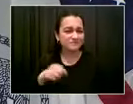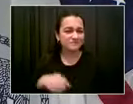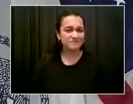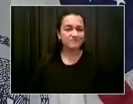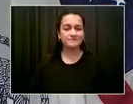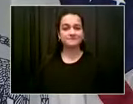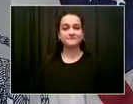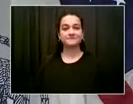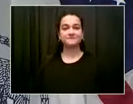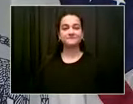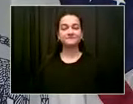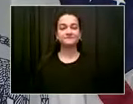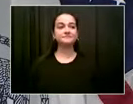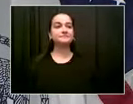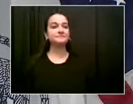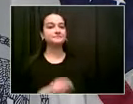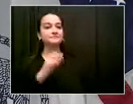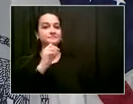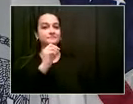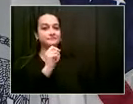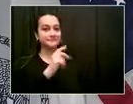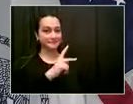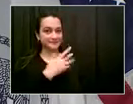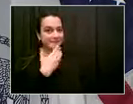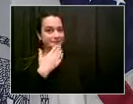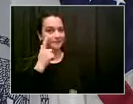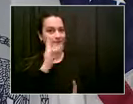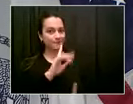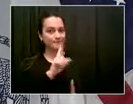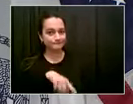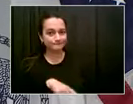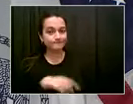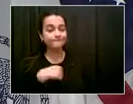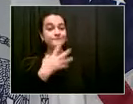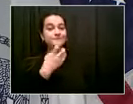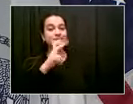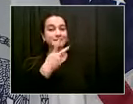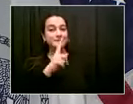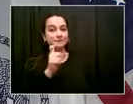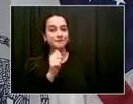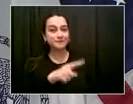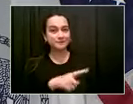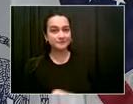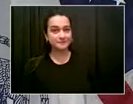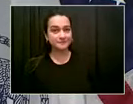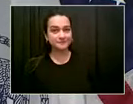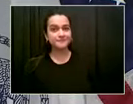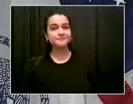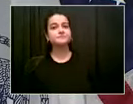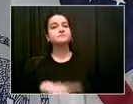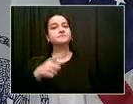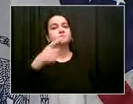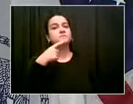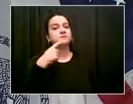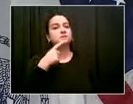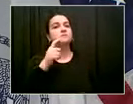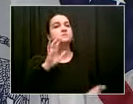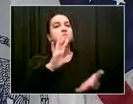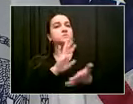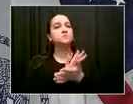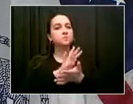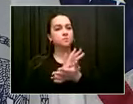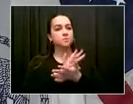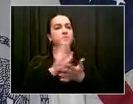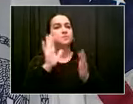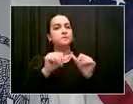Thanks. And then just on the social distancing aspect, I know you've said that you believe the CDC may change their recommendations and go to even